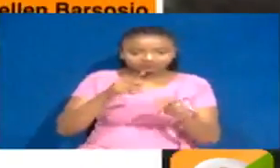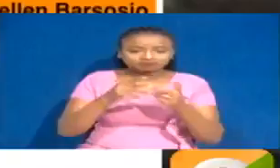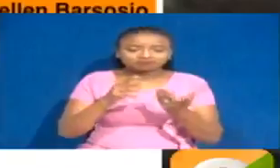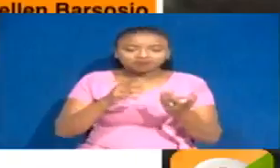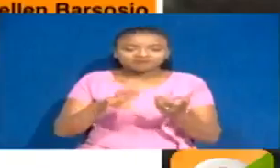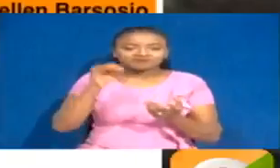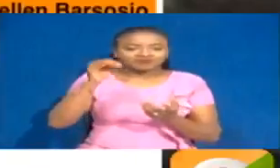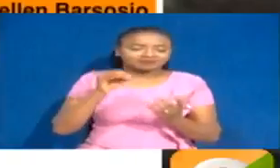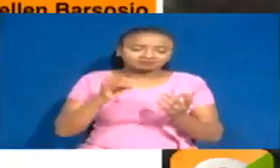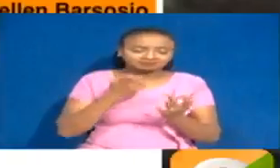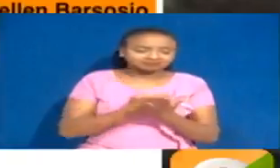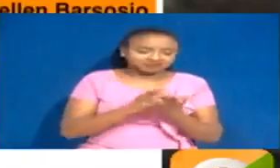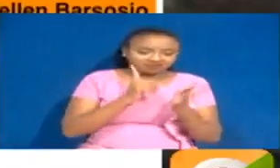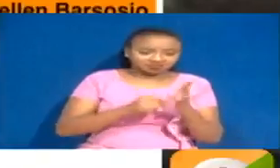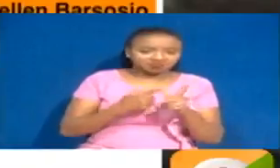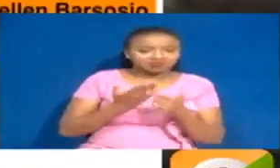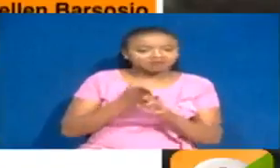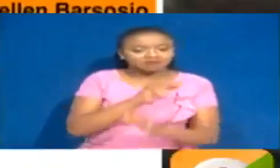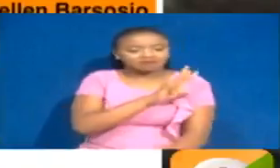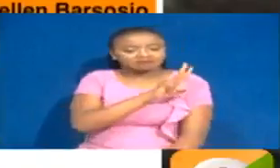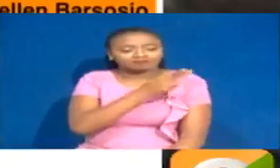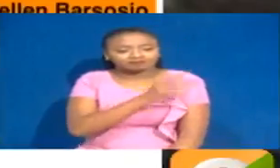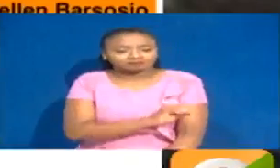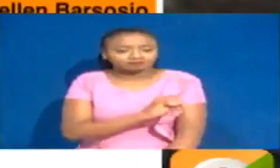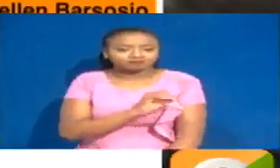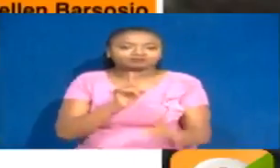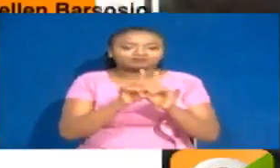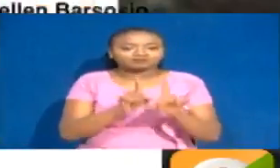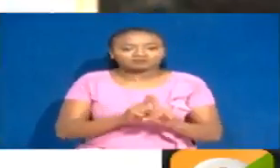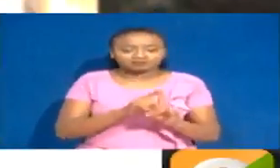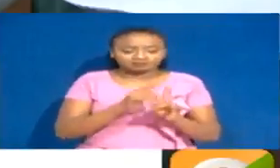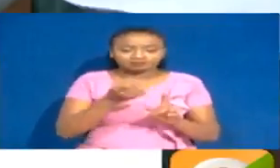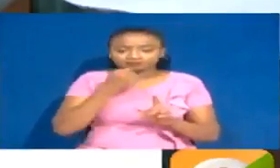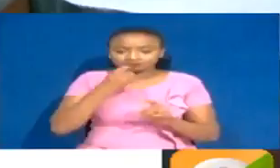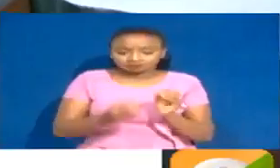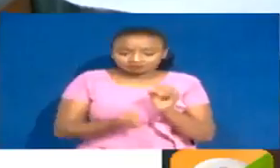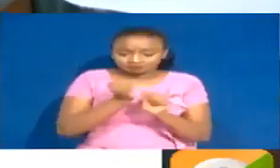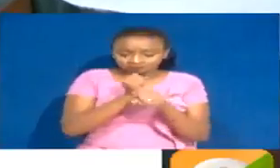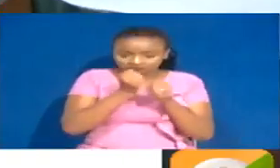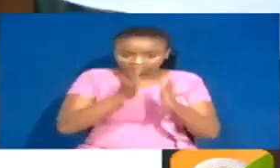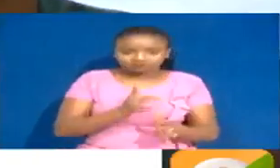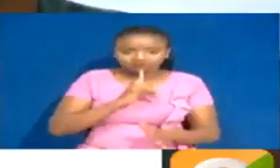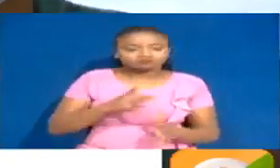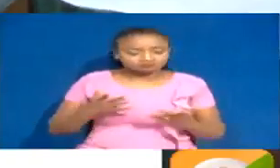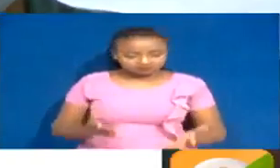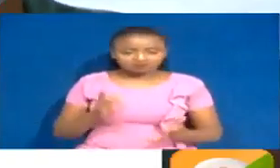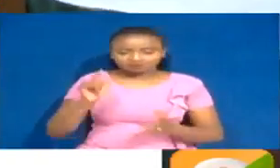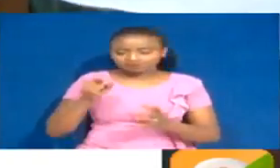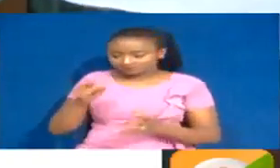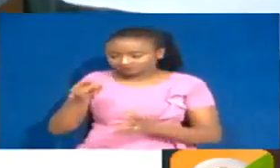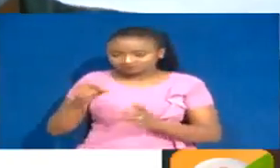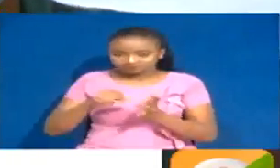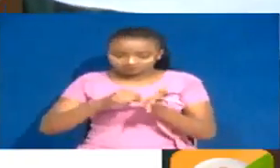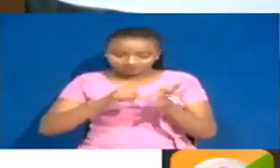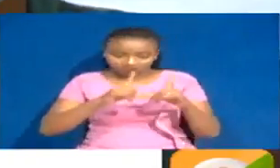can confidently go back to the World Health Organization as well as the drug manufacturers and say, i.e. you can confidently remove